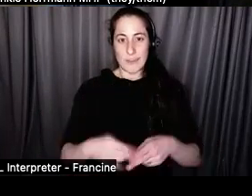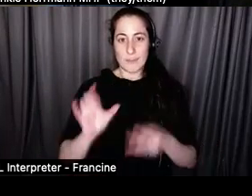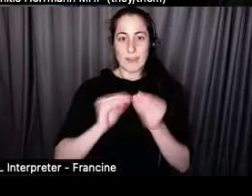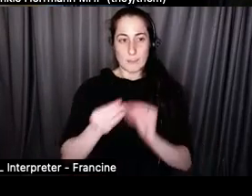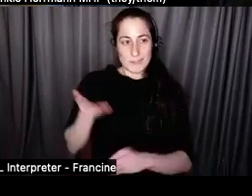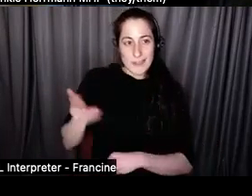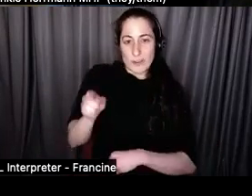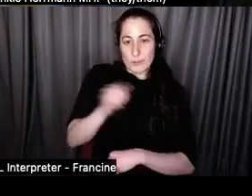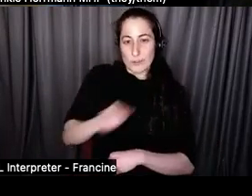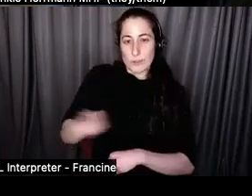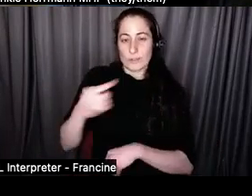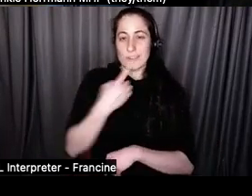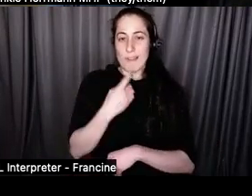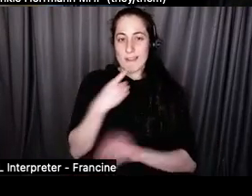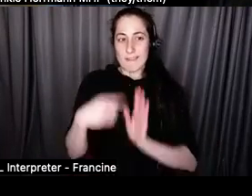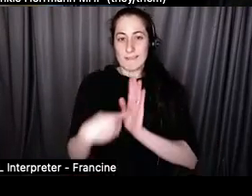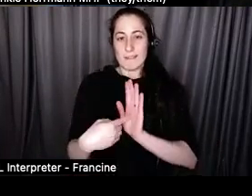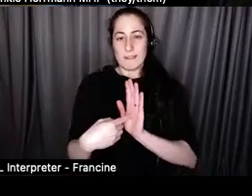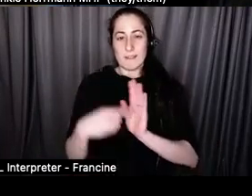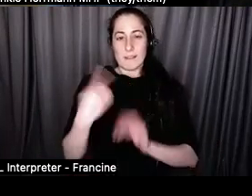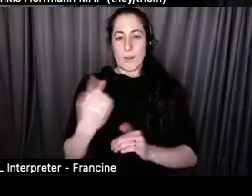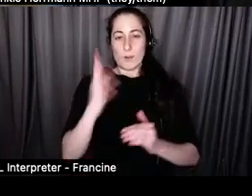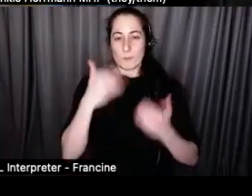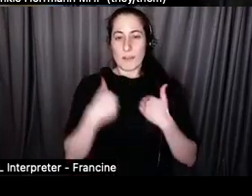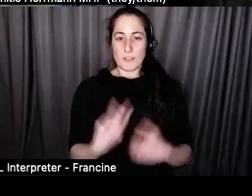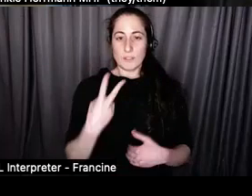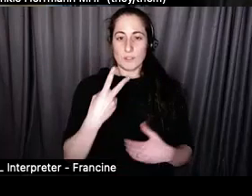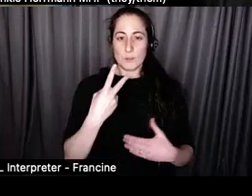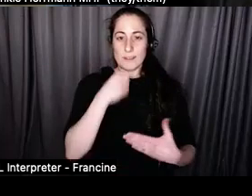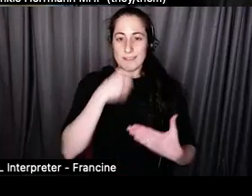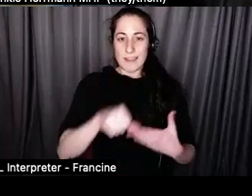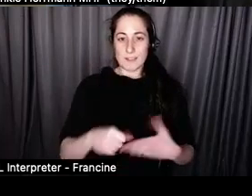card. It will always be 2 letters, 5 numbers,